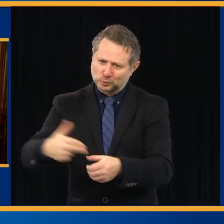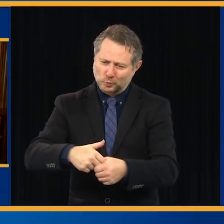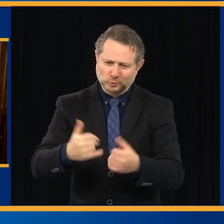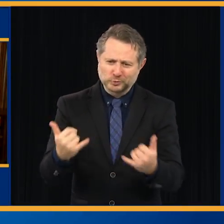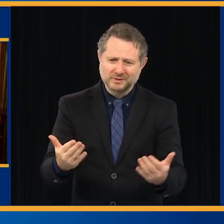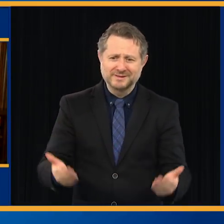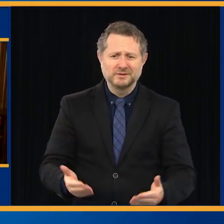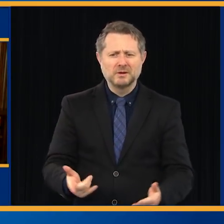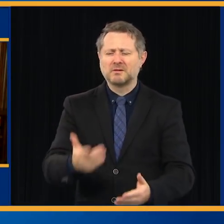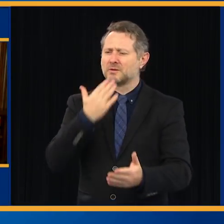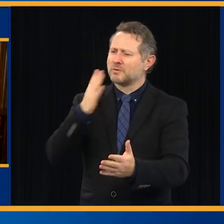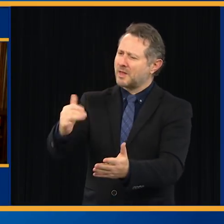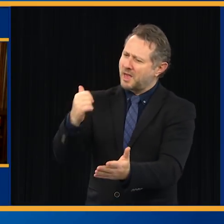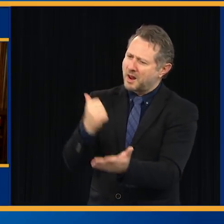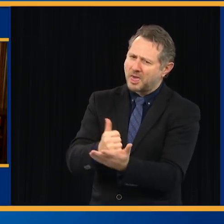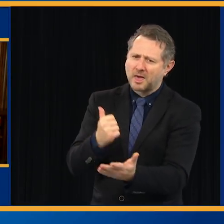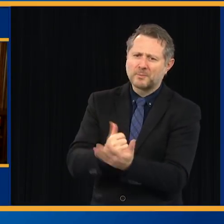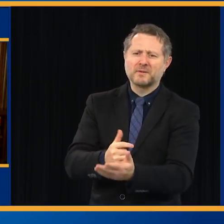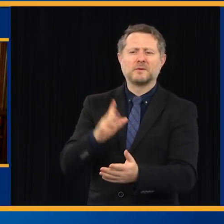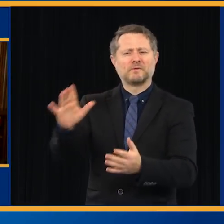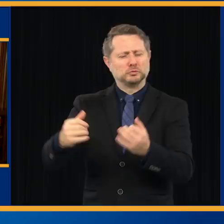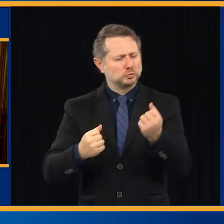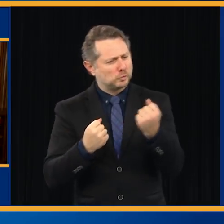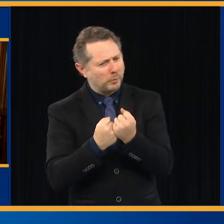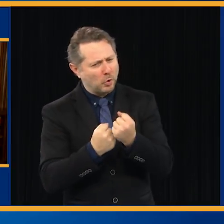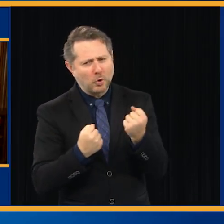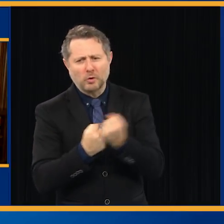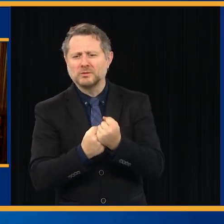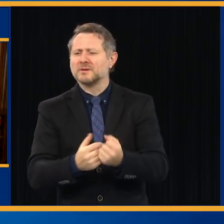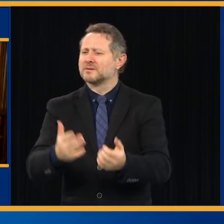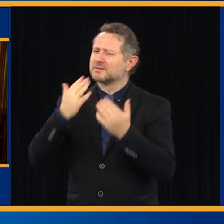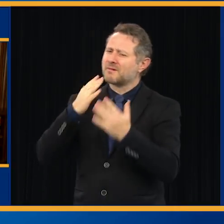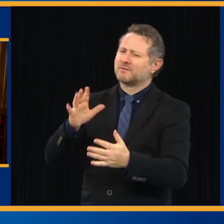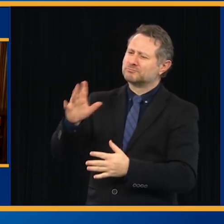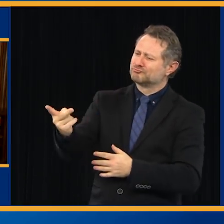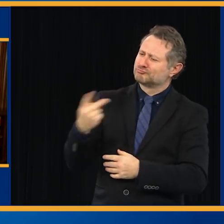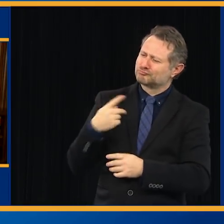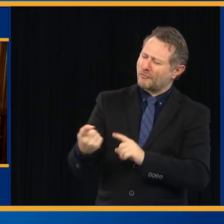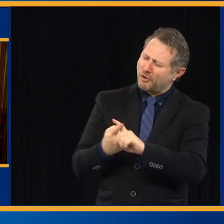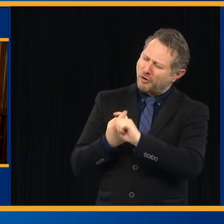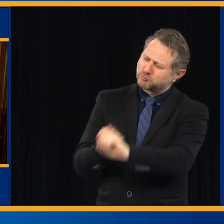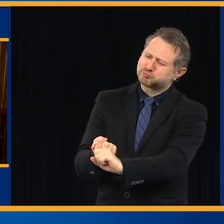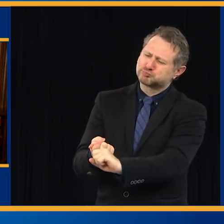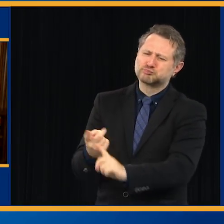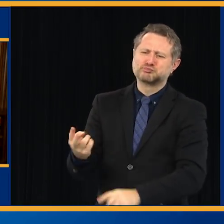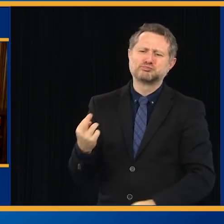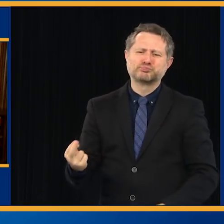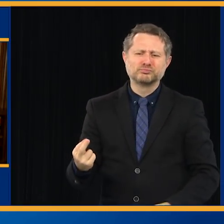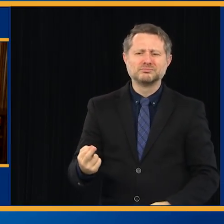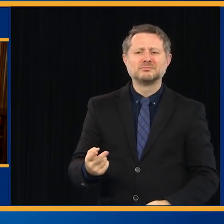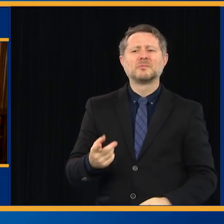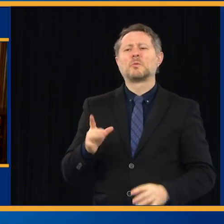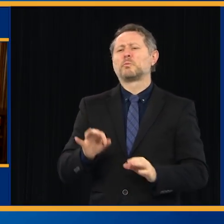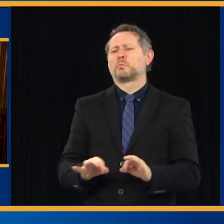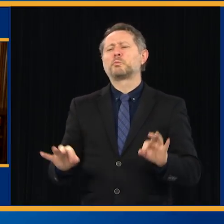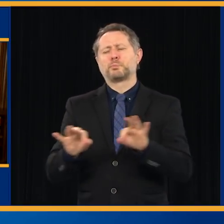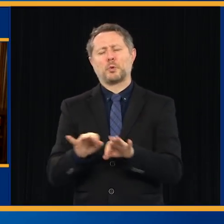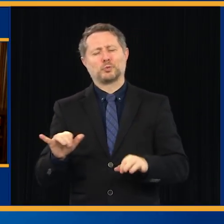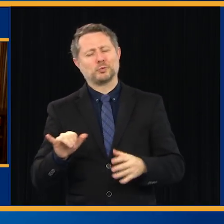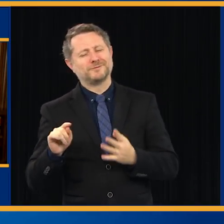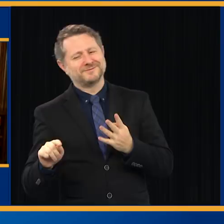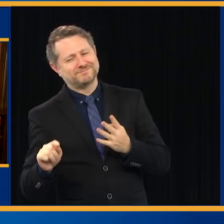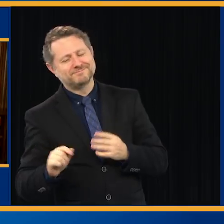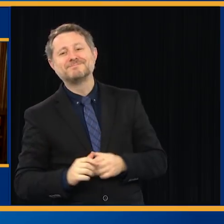the help. Thank you for all the support. Thank you for the friendship through all of this, which is also very important. Just